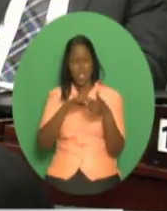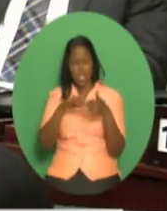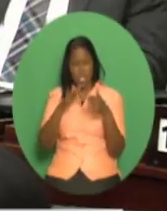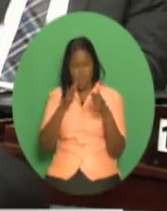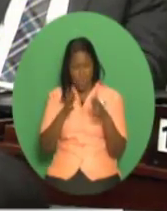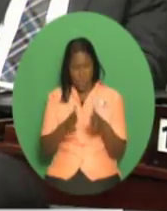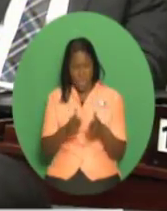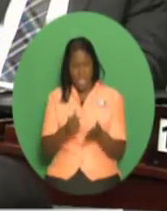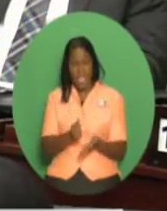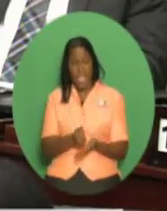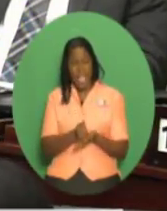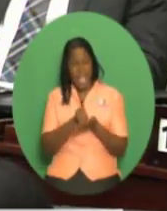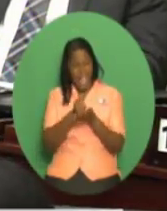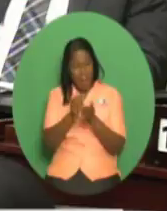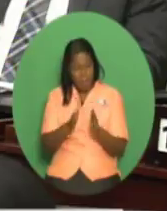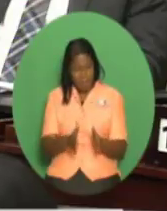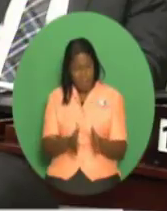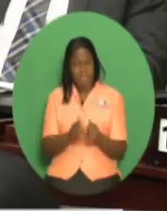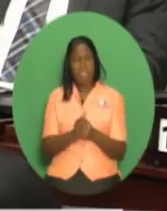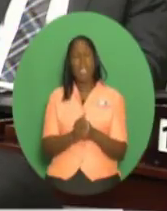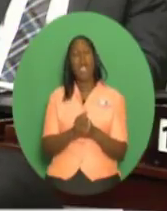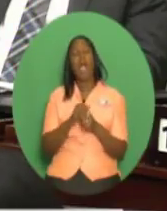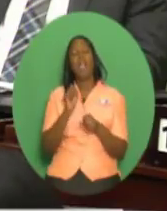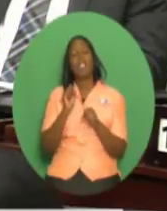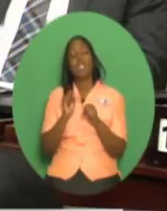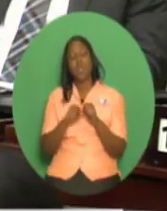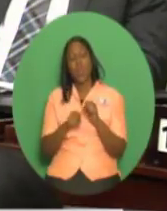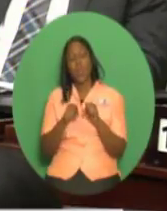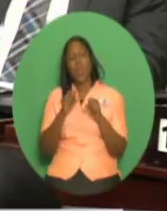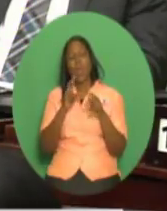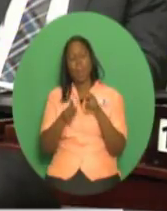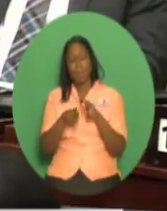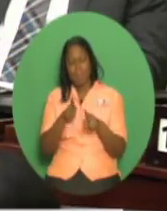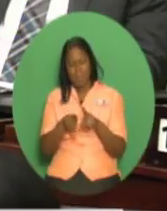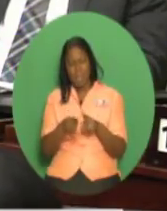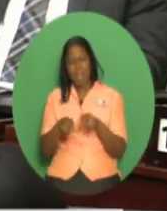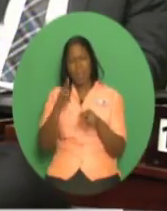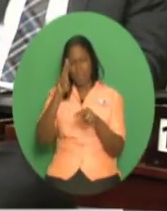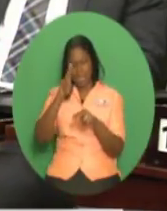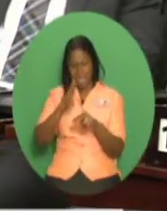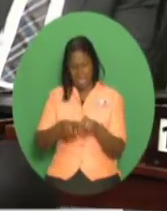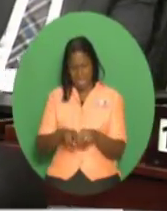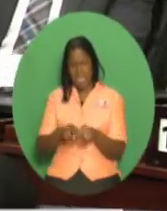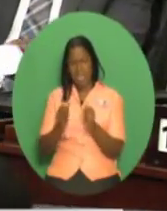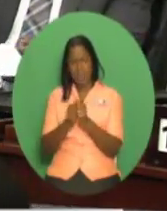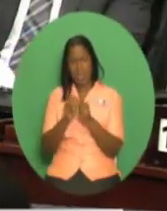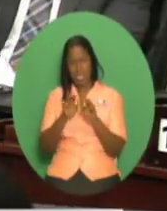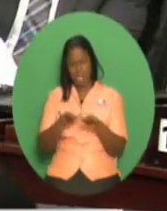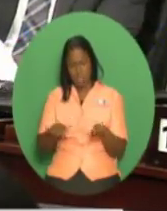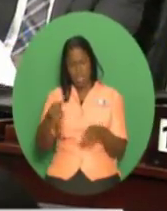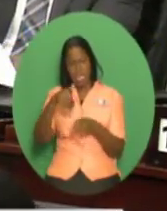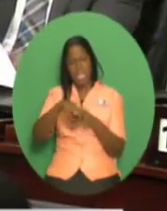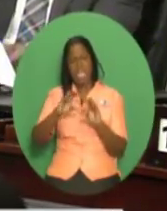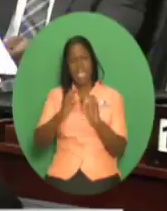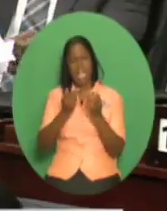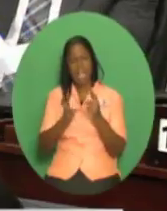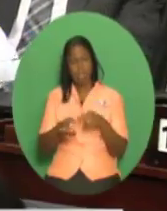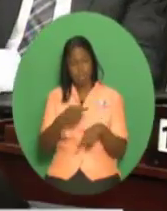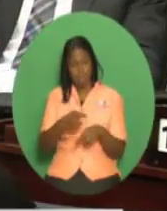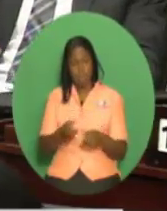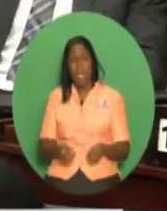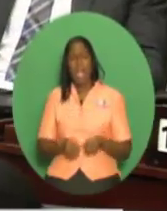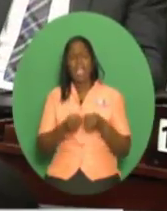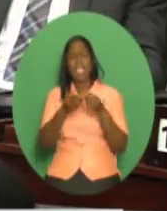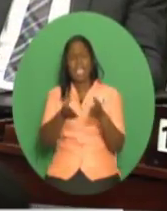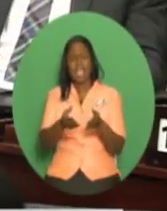will be able to sit in the classrooms with those children and provide the necessary support for those children.